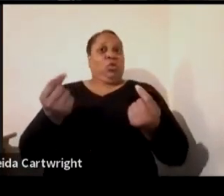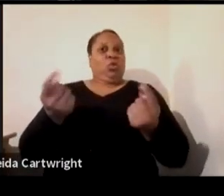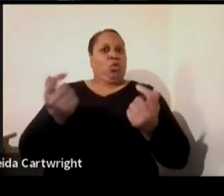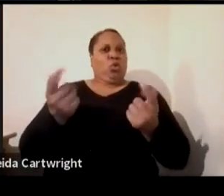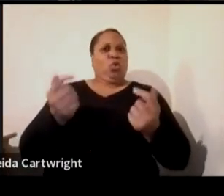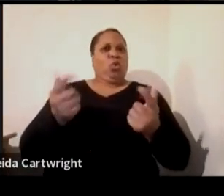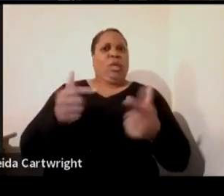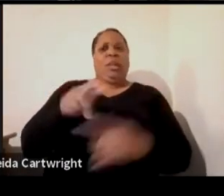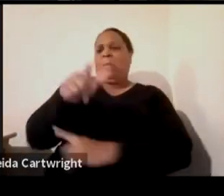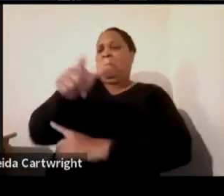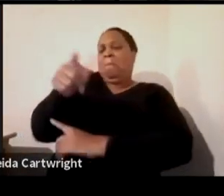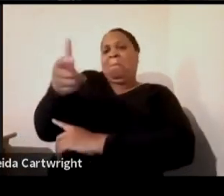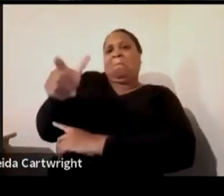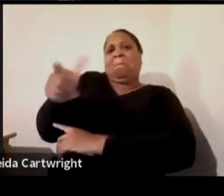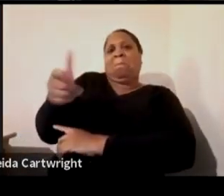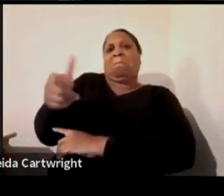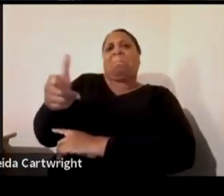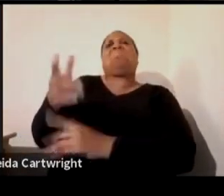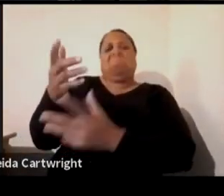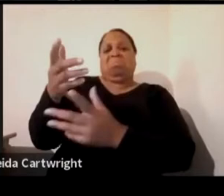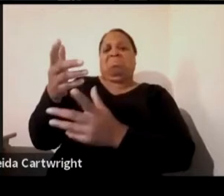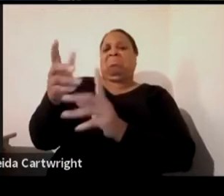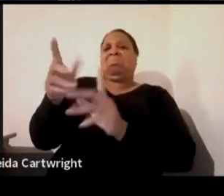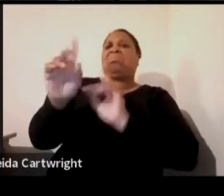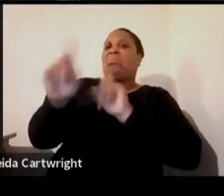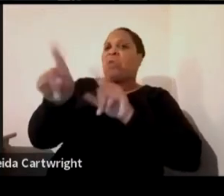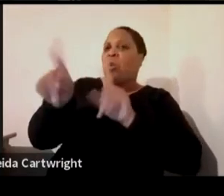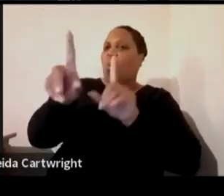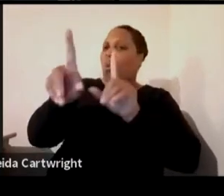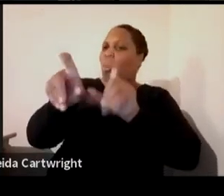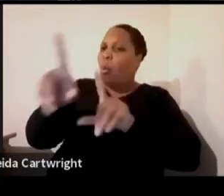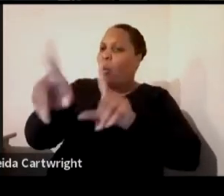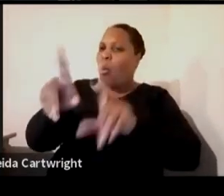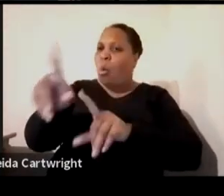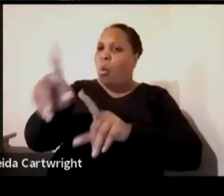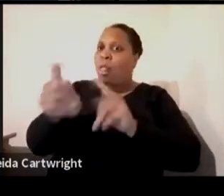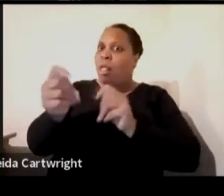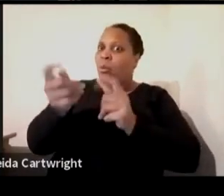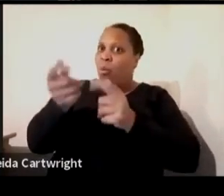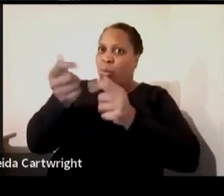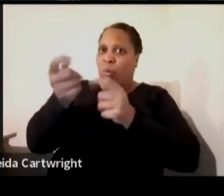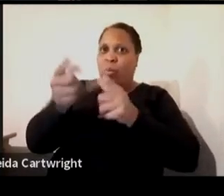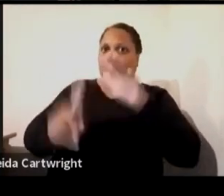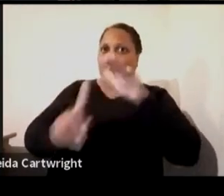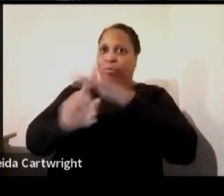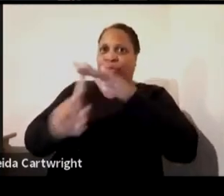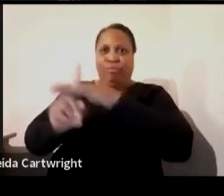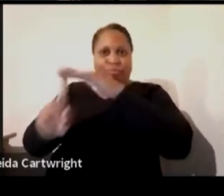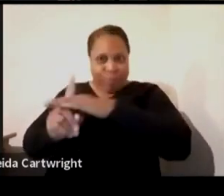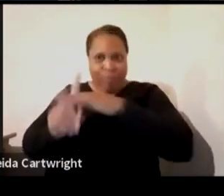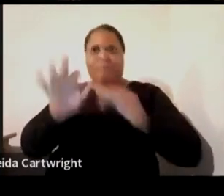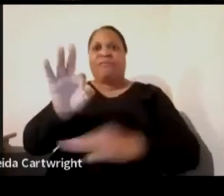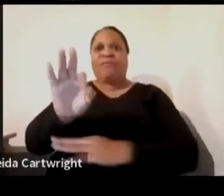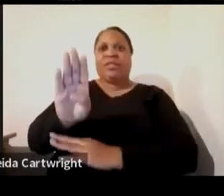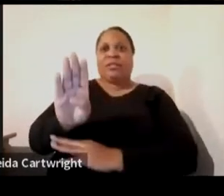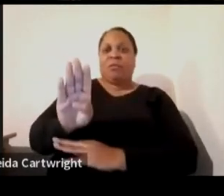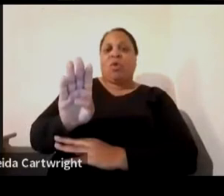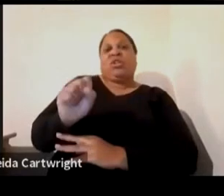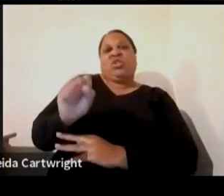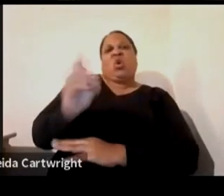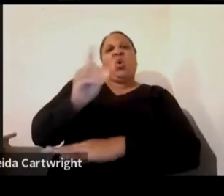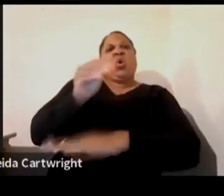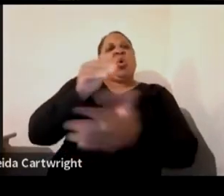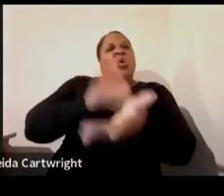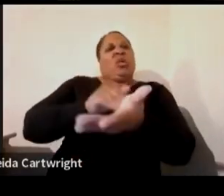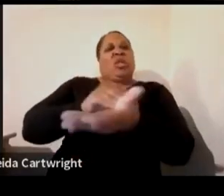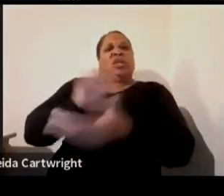to some of the questions that are coming in quickly from Facebook. So Dr. Armstrong,